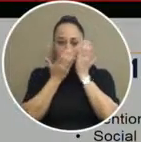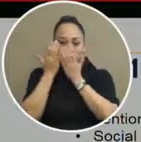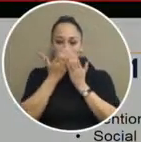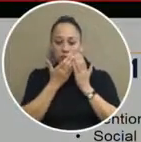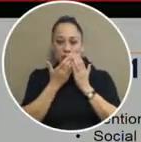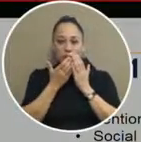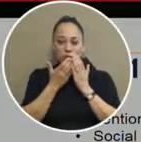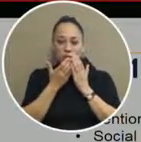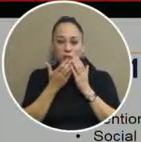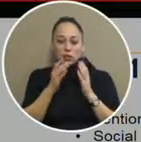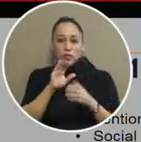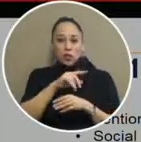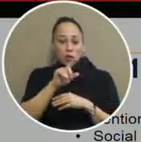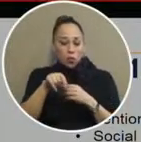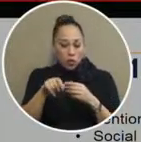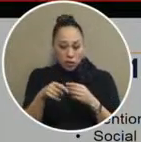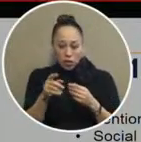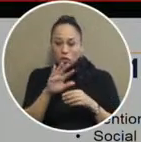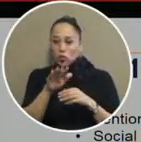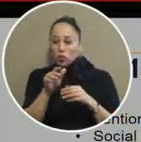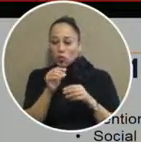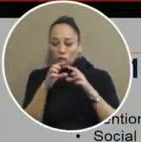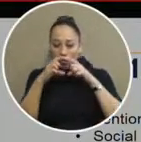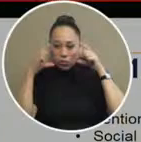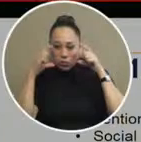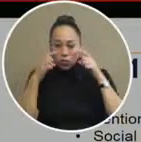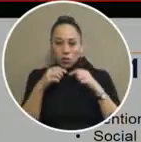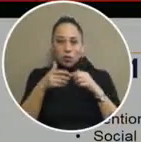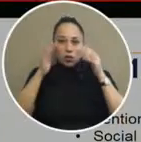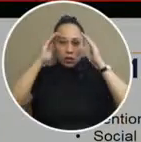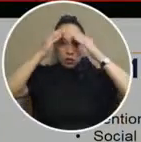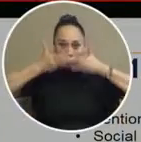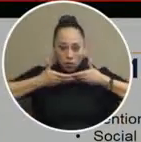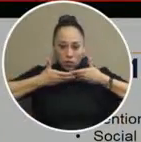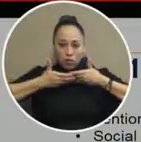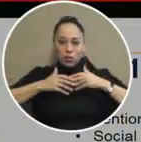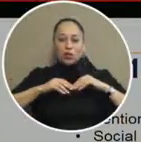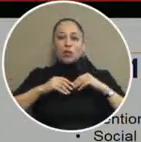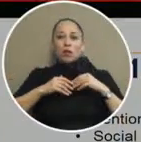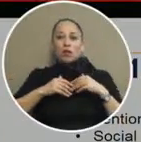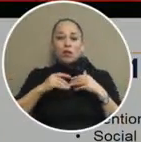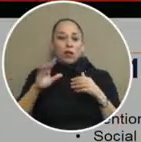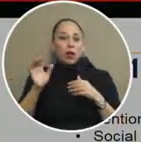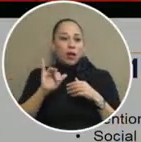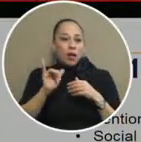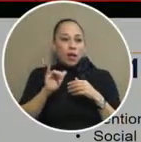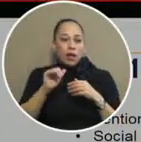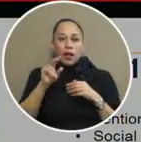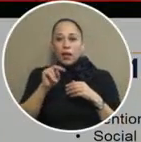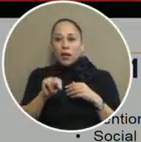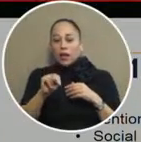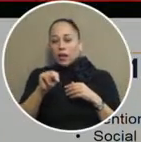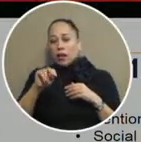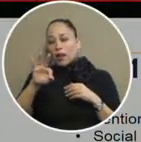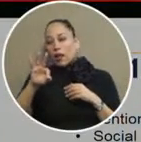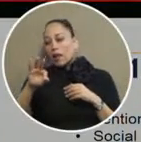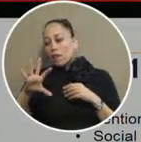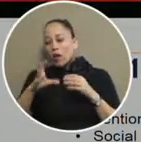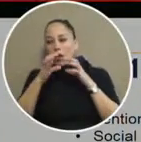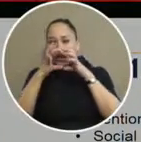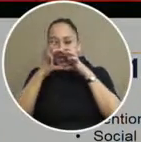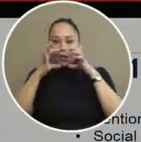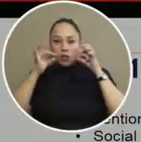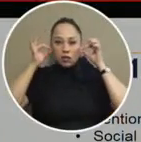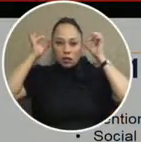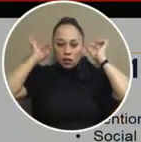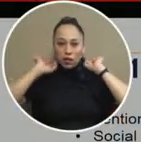face coverings for all the healthcare workers. The face mask and respirators such as N95s definitely are reserved